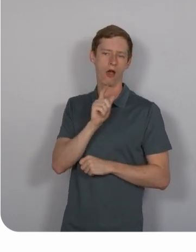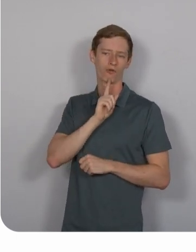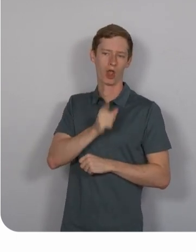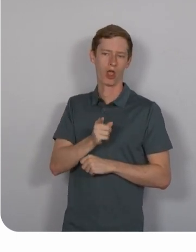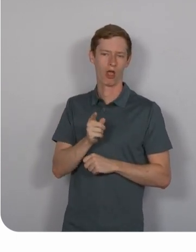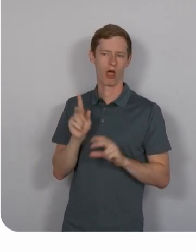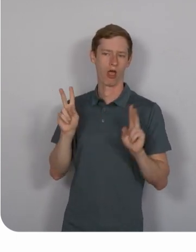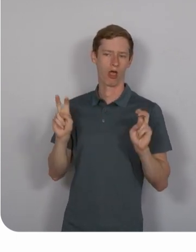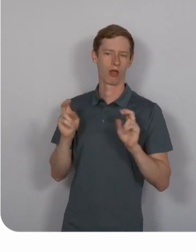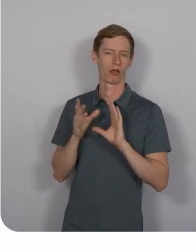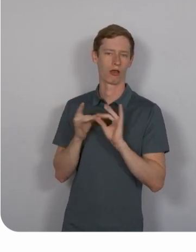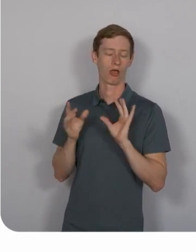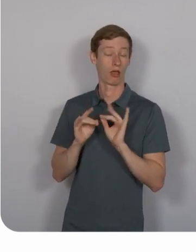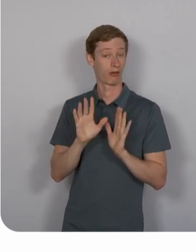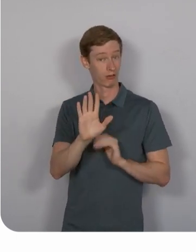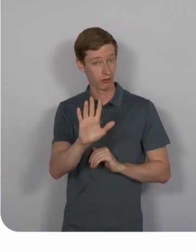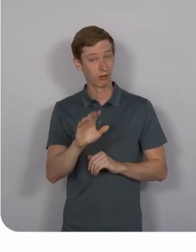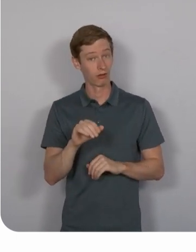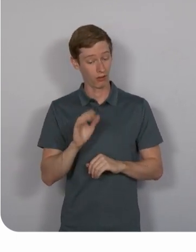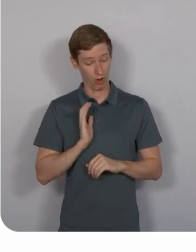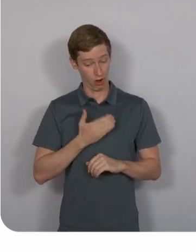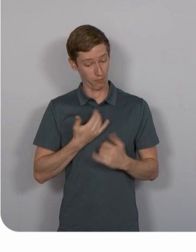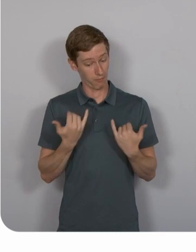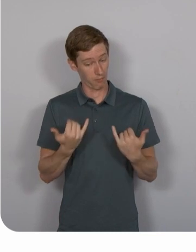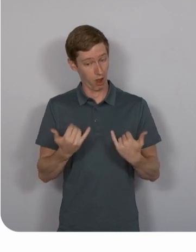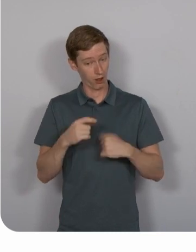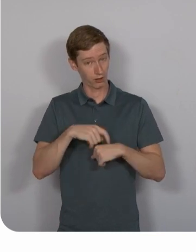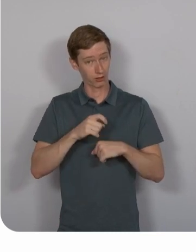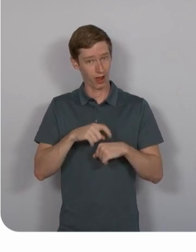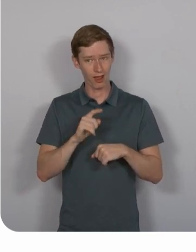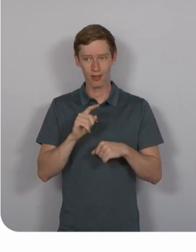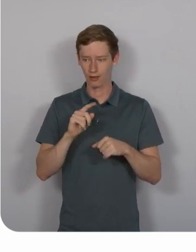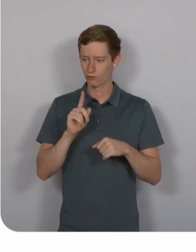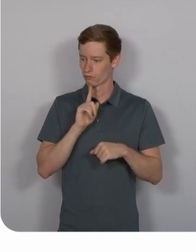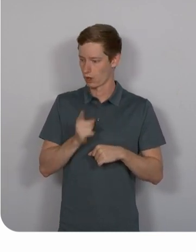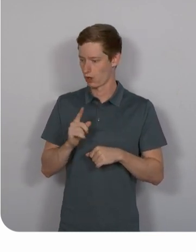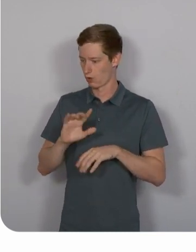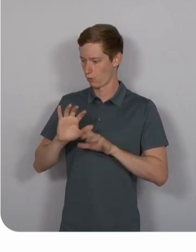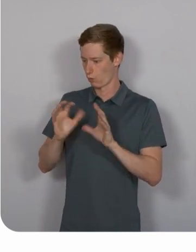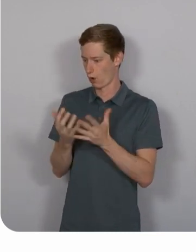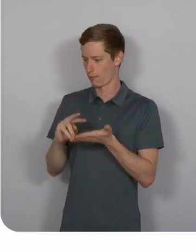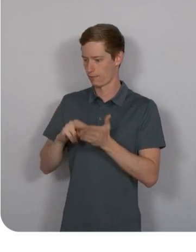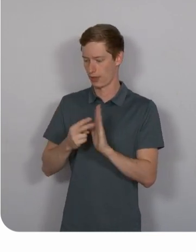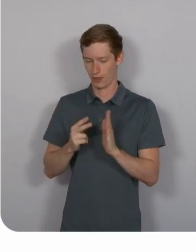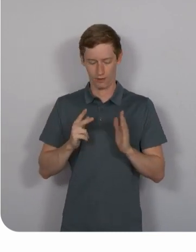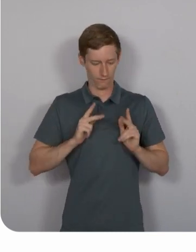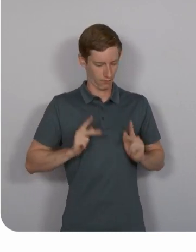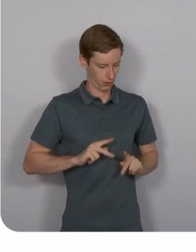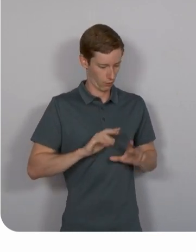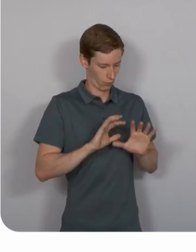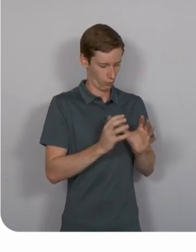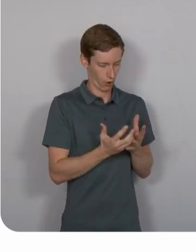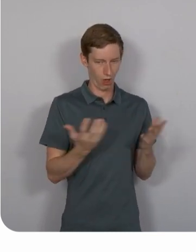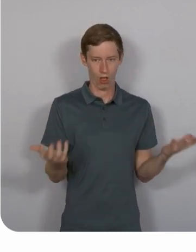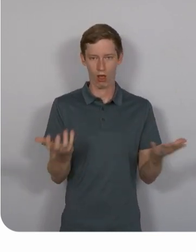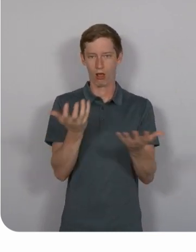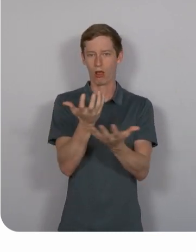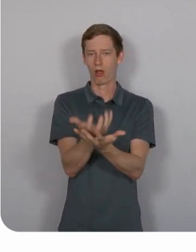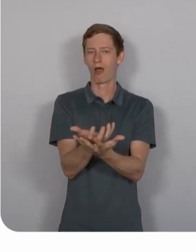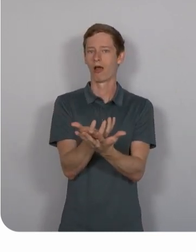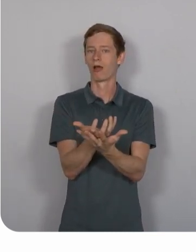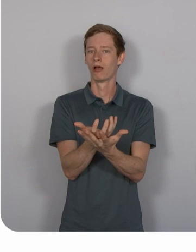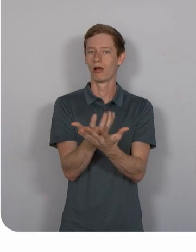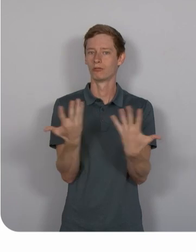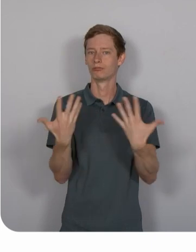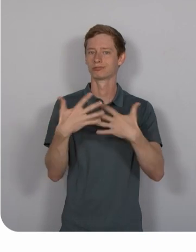increasingly, in our modern time, the real world is really this combination of the physical world that we inhabit and this digital world